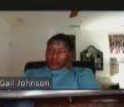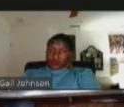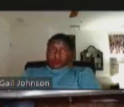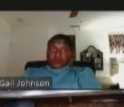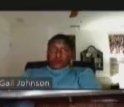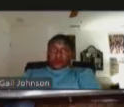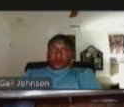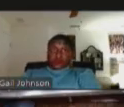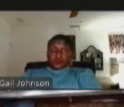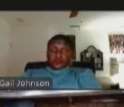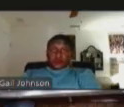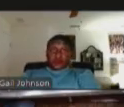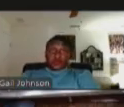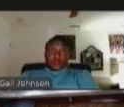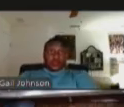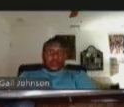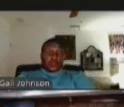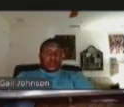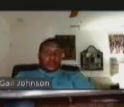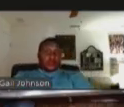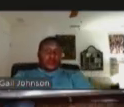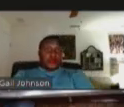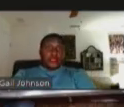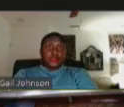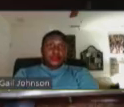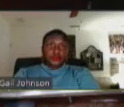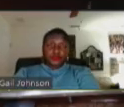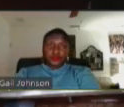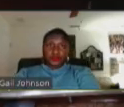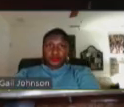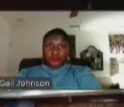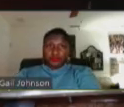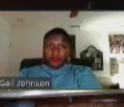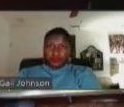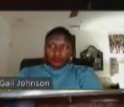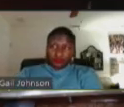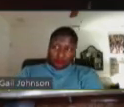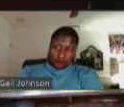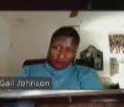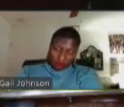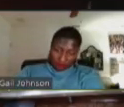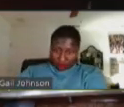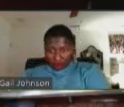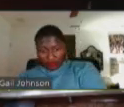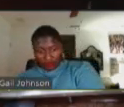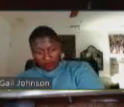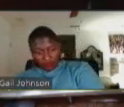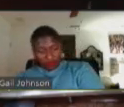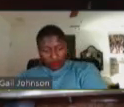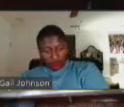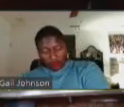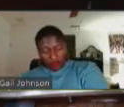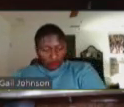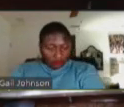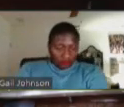member to the 2021 canvassing board. Thank you, Madam Clerk. Anybody want to make a motion? Commissioner Santos?